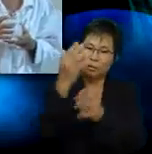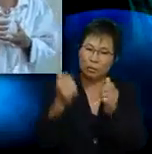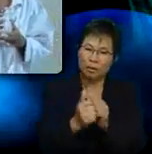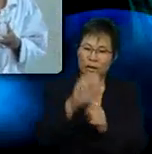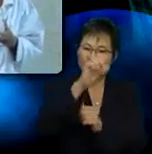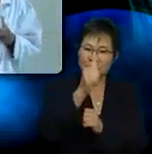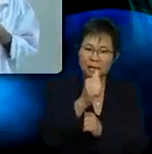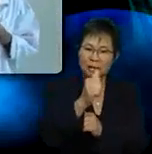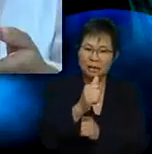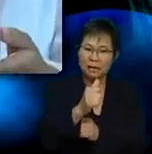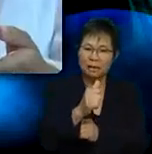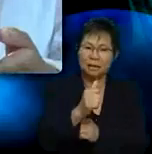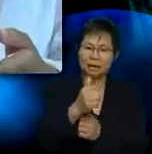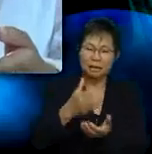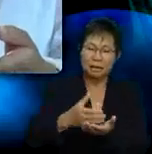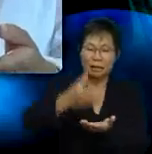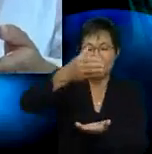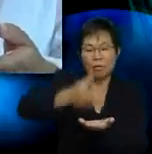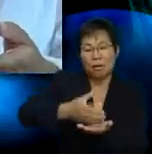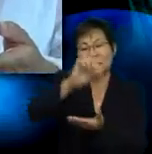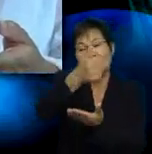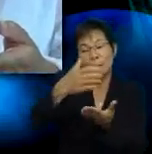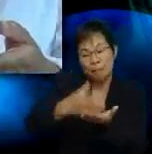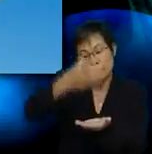with 10 pickups of water every day.